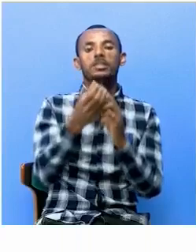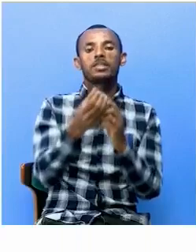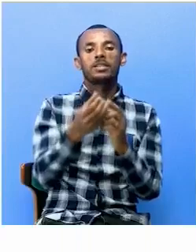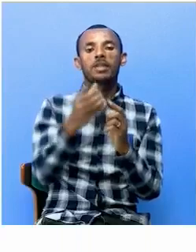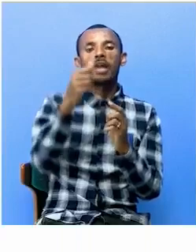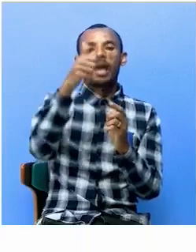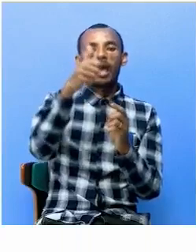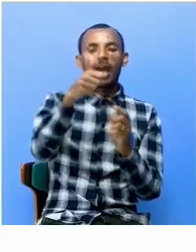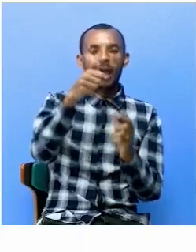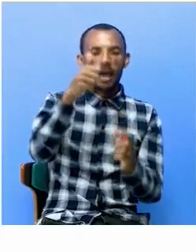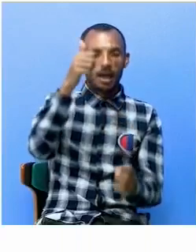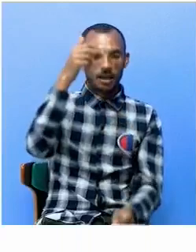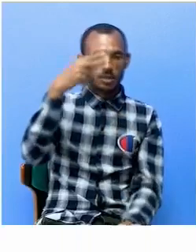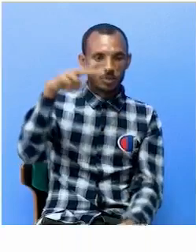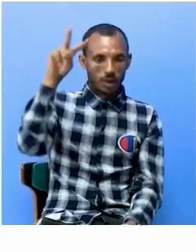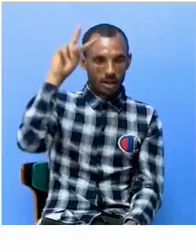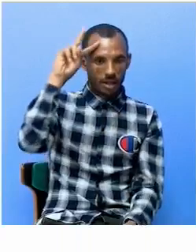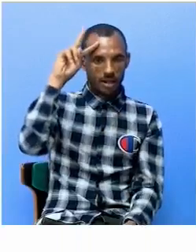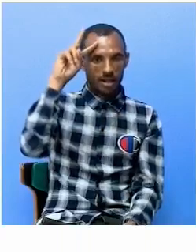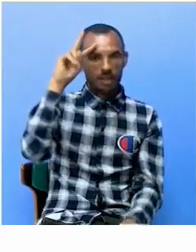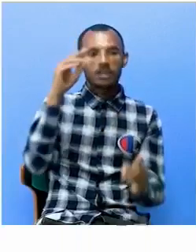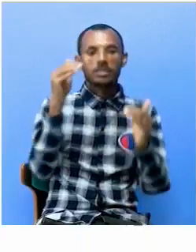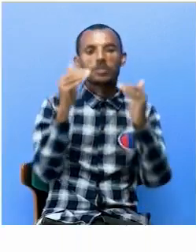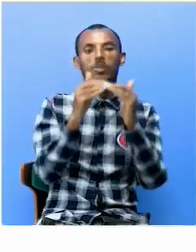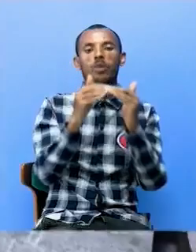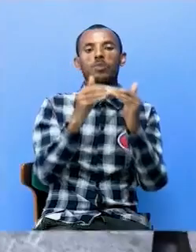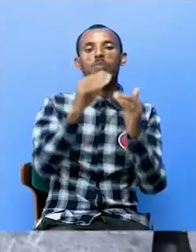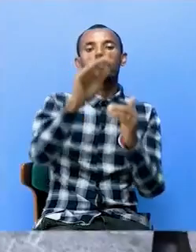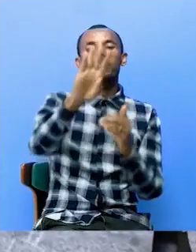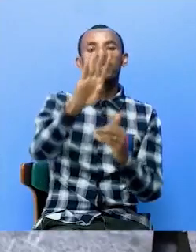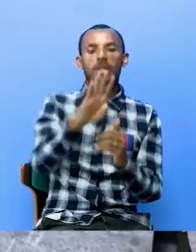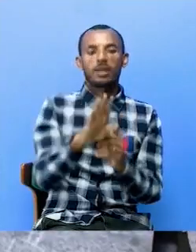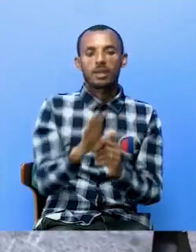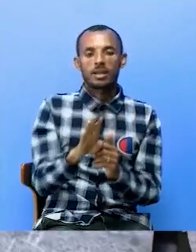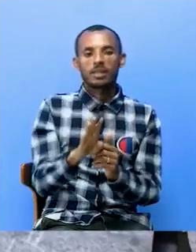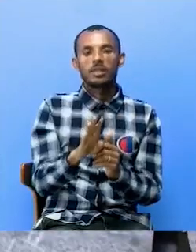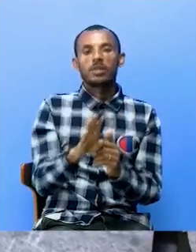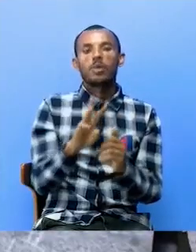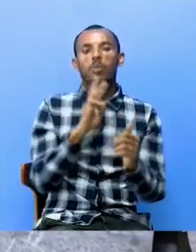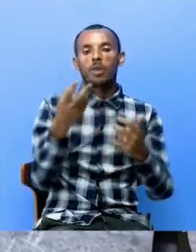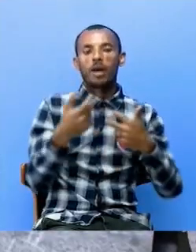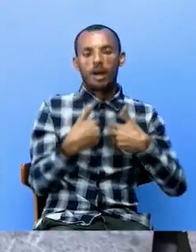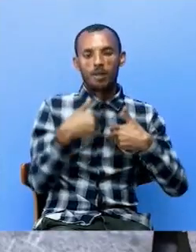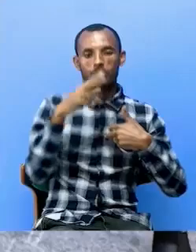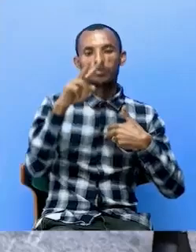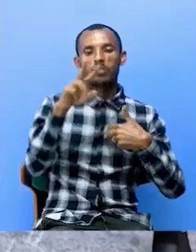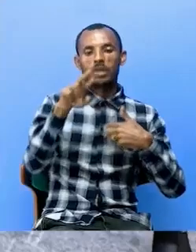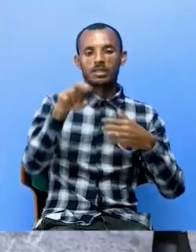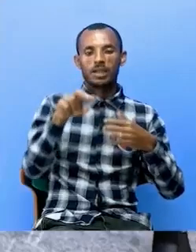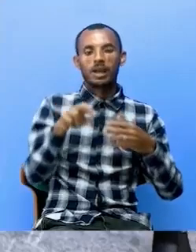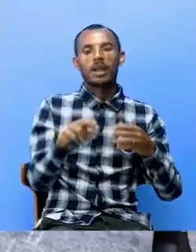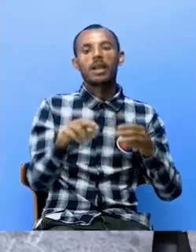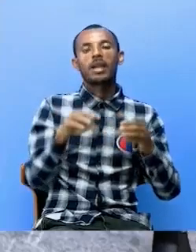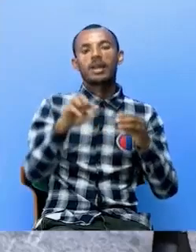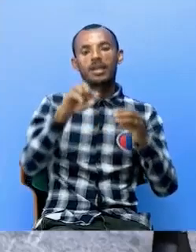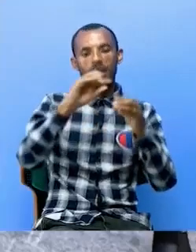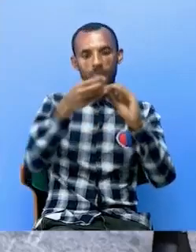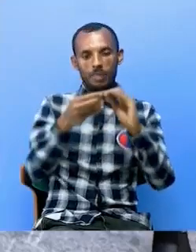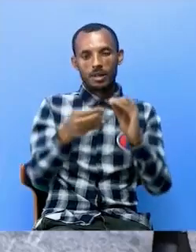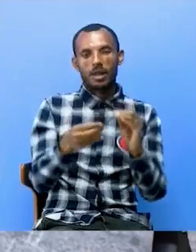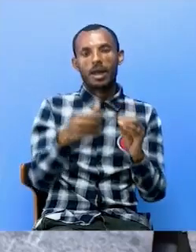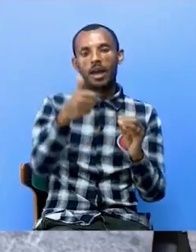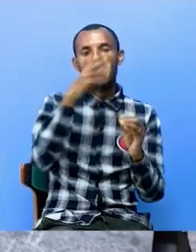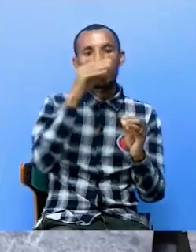A square is equals to B. If we have two rational numbers A and B with this condition,